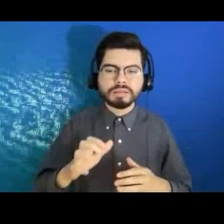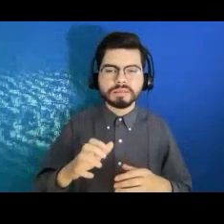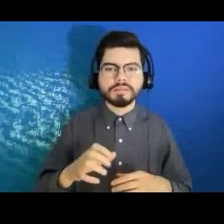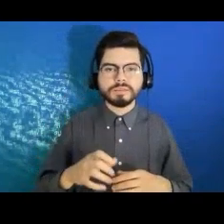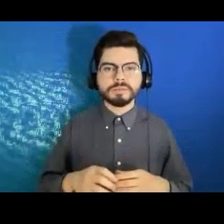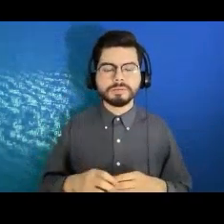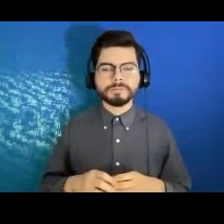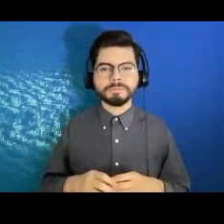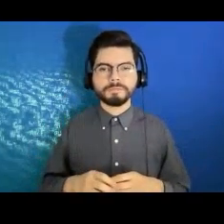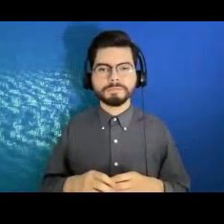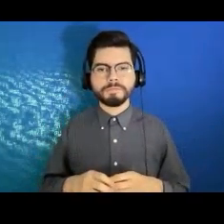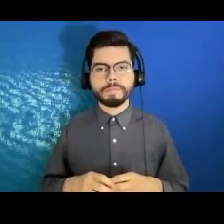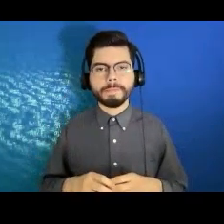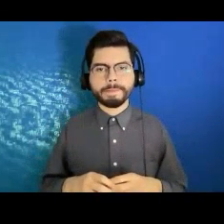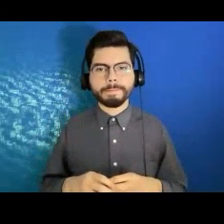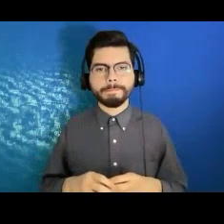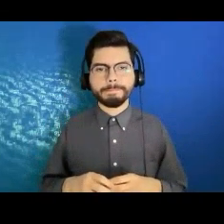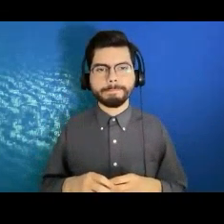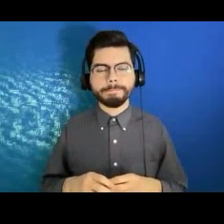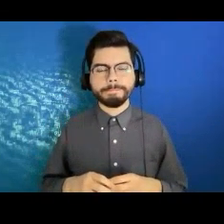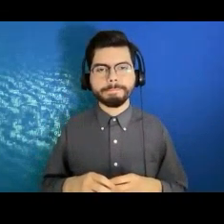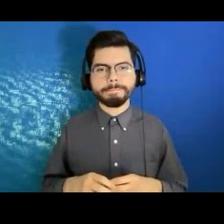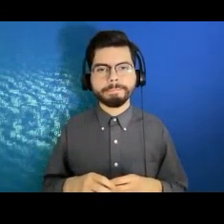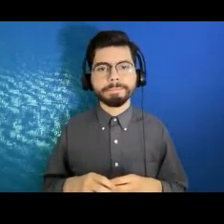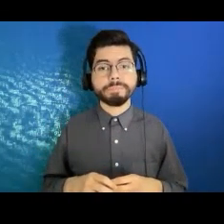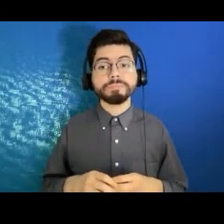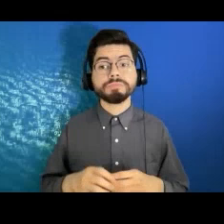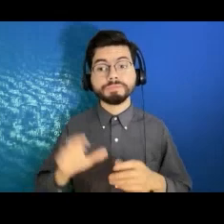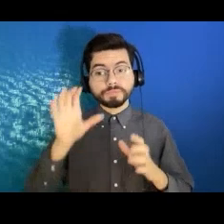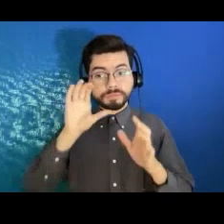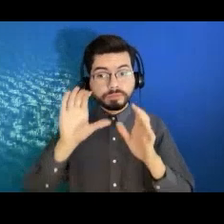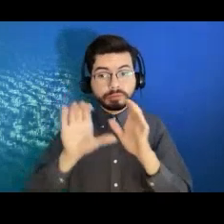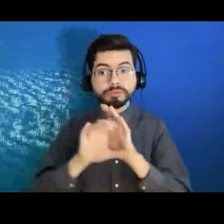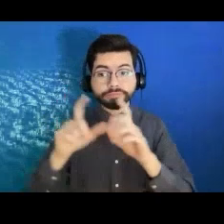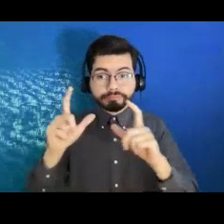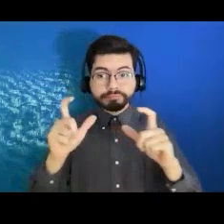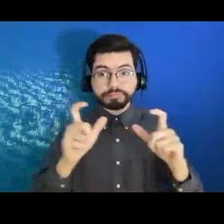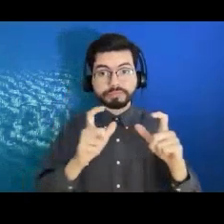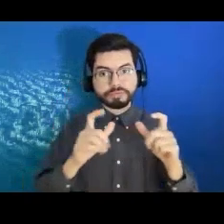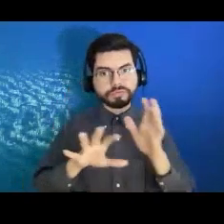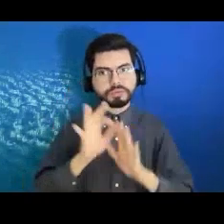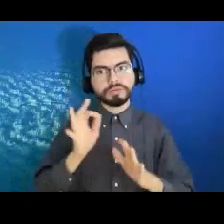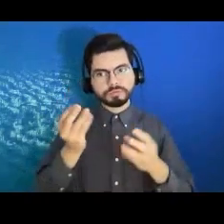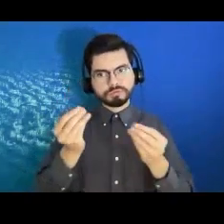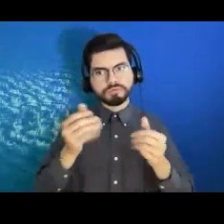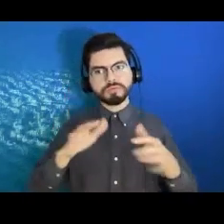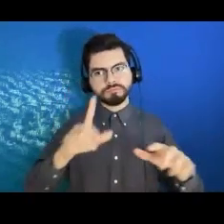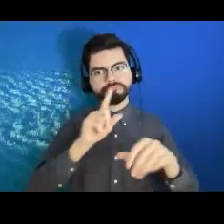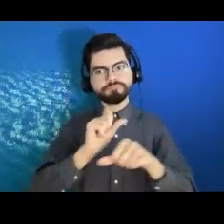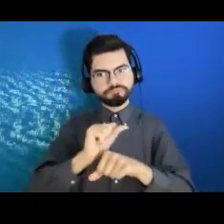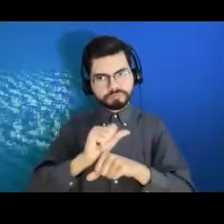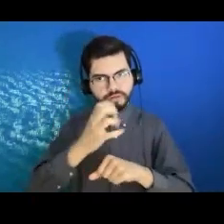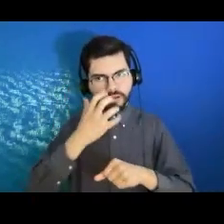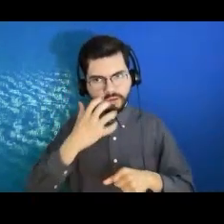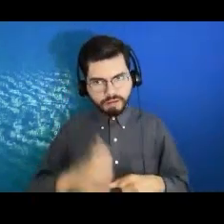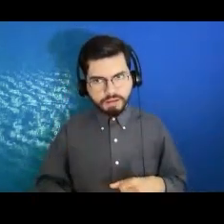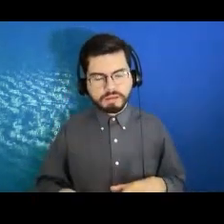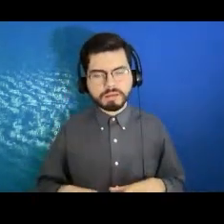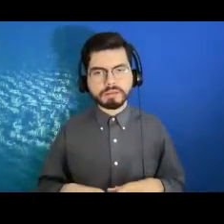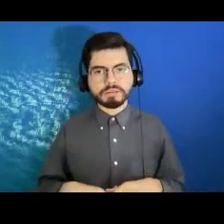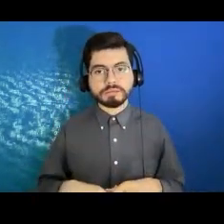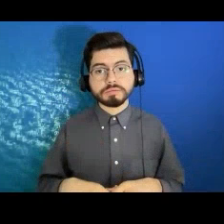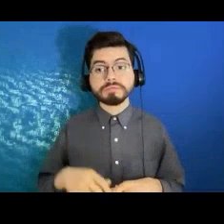images, and it's what they thought. It's hot. The ground is hot, but it's not all just. There's